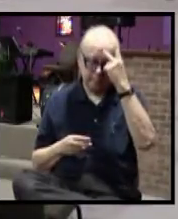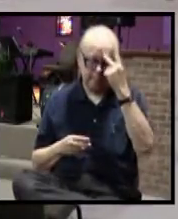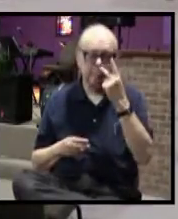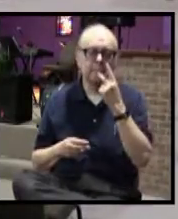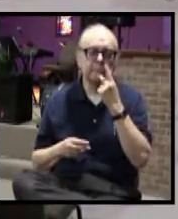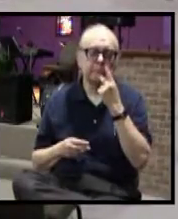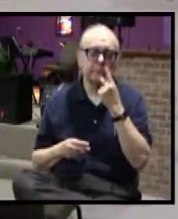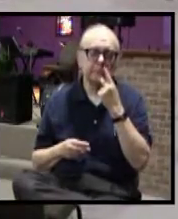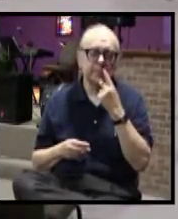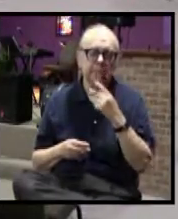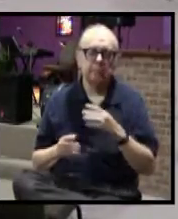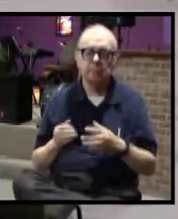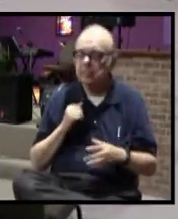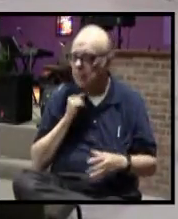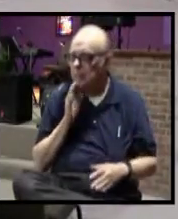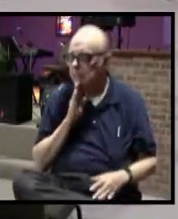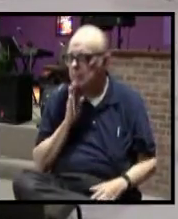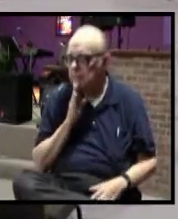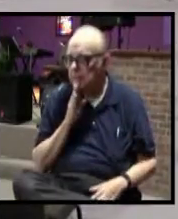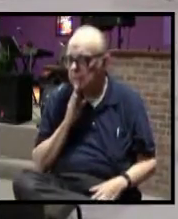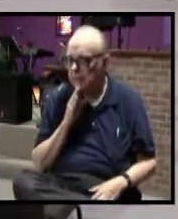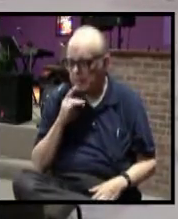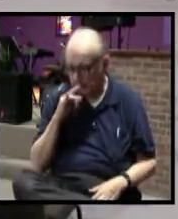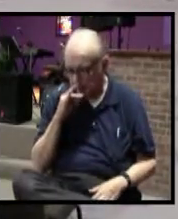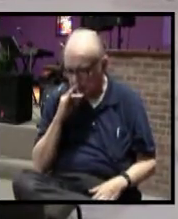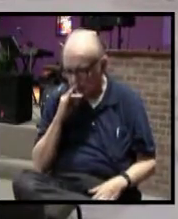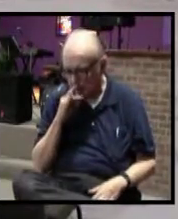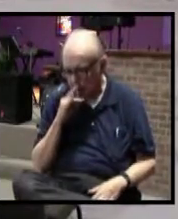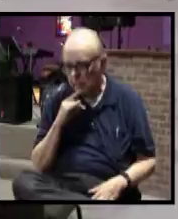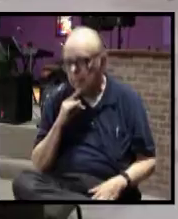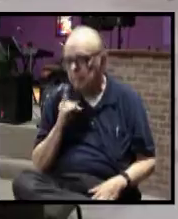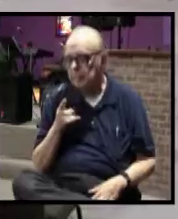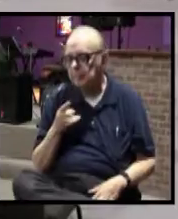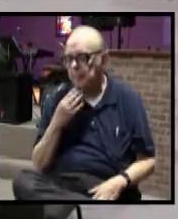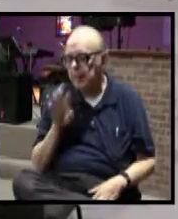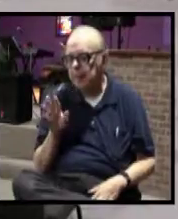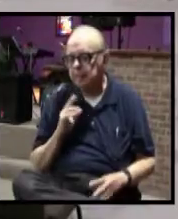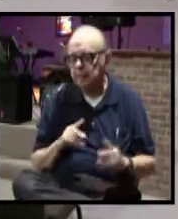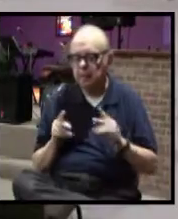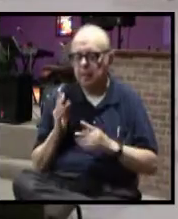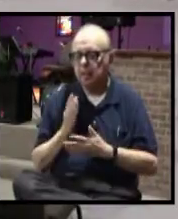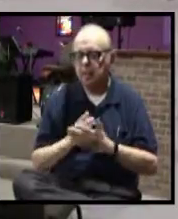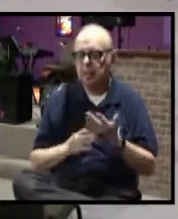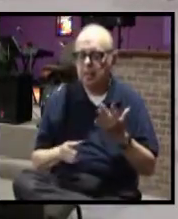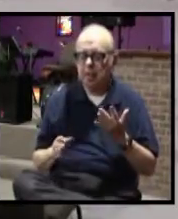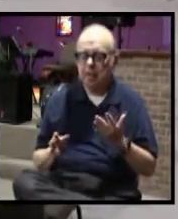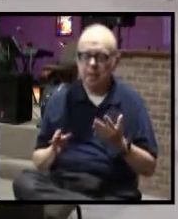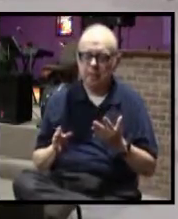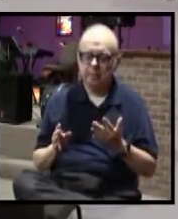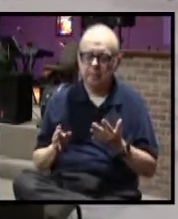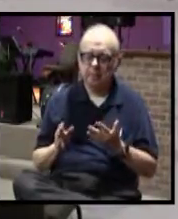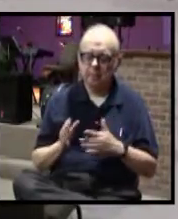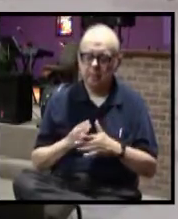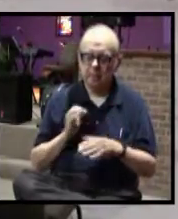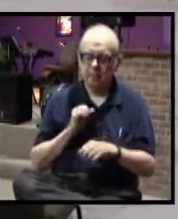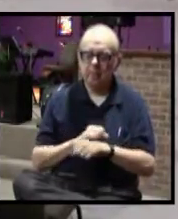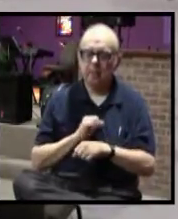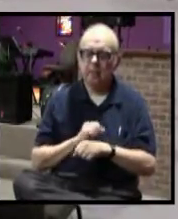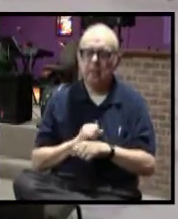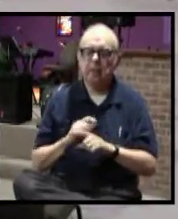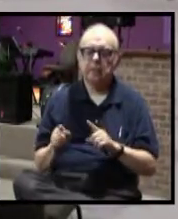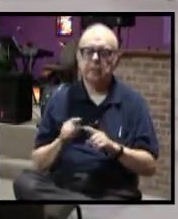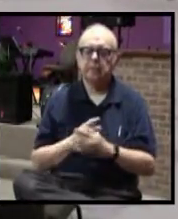imply that parents that don't have this conversation with their kids are bad people, but only that somewhere in between